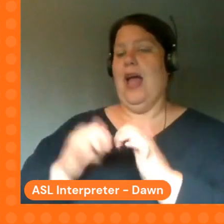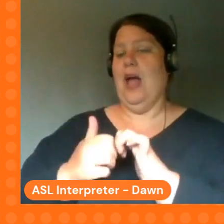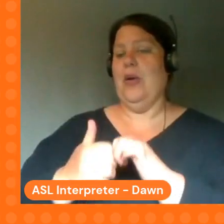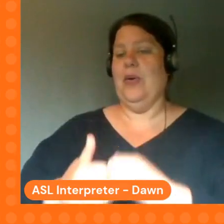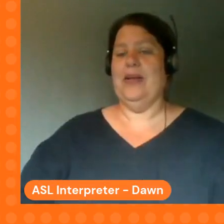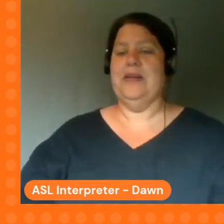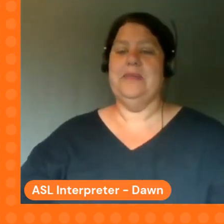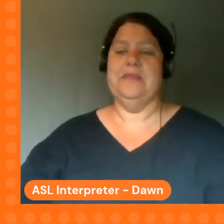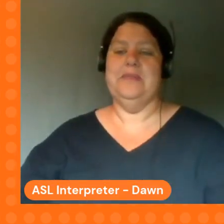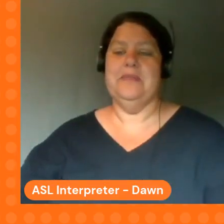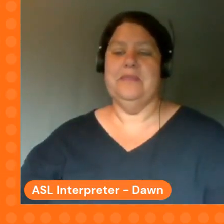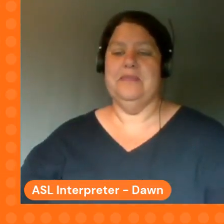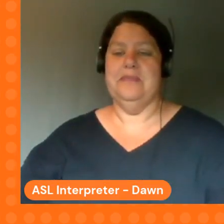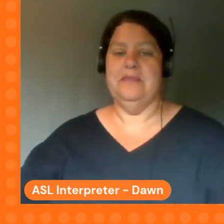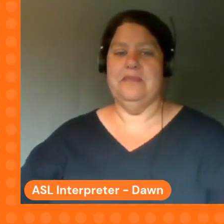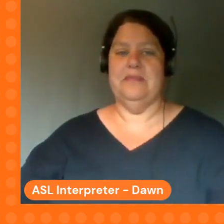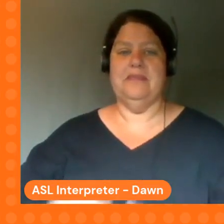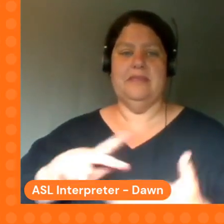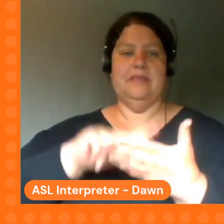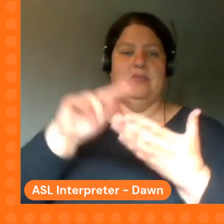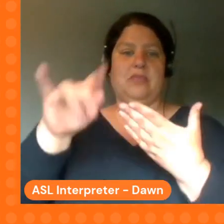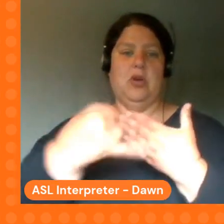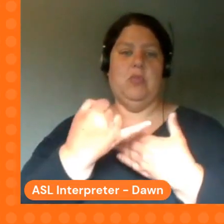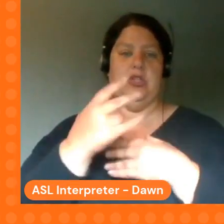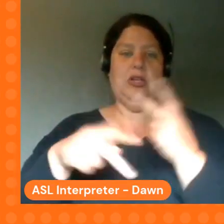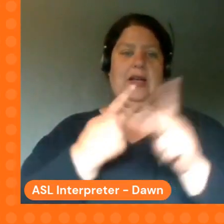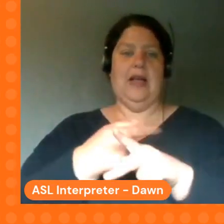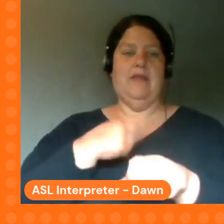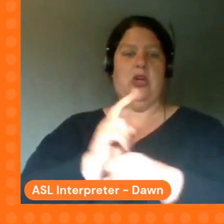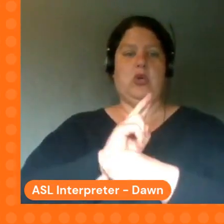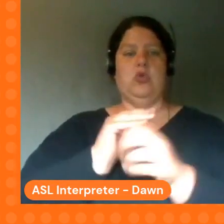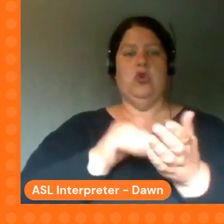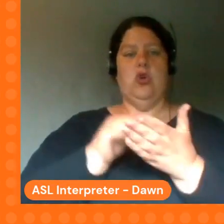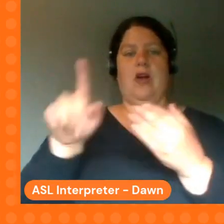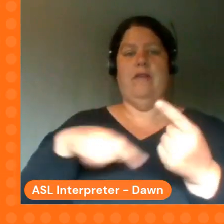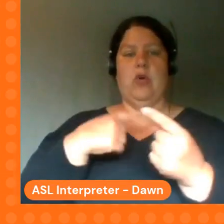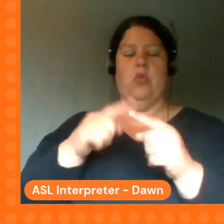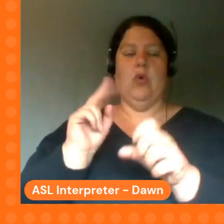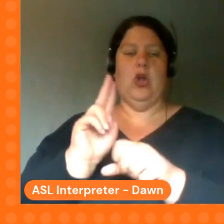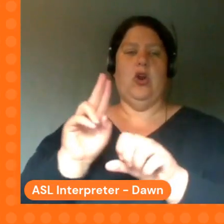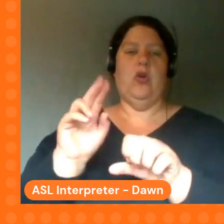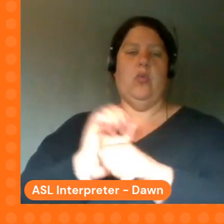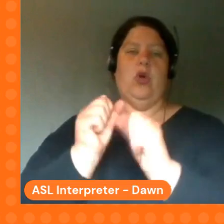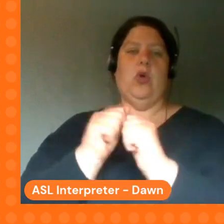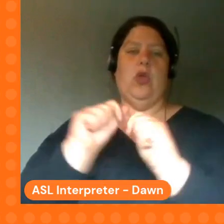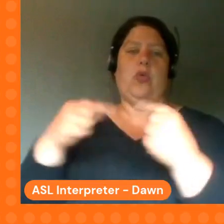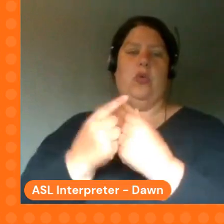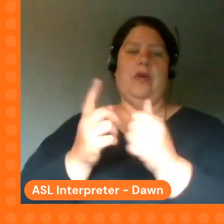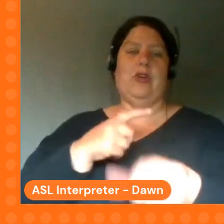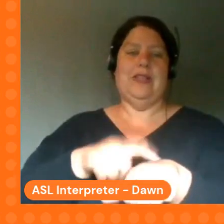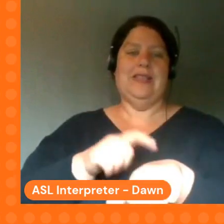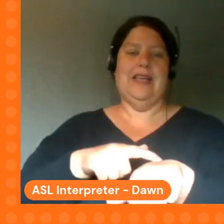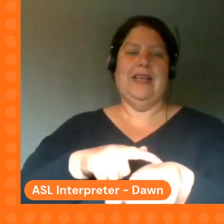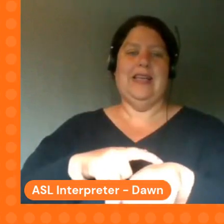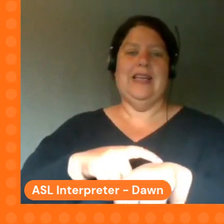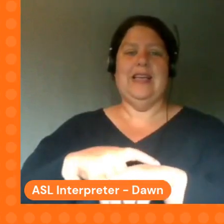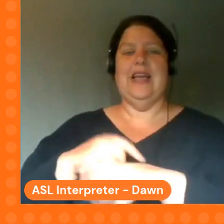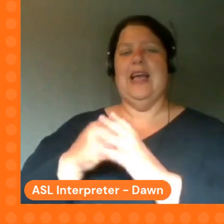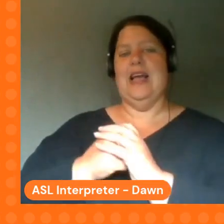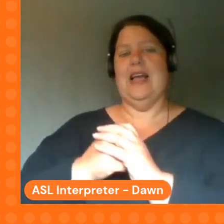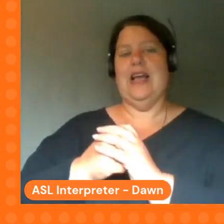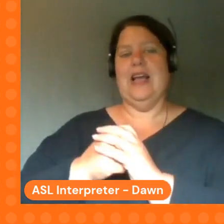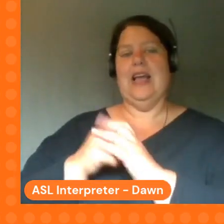A project I use a lot when I'm working with a group for the first time is sentiment analysis, training an AI